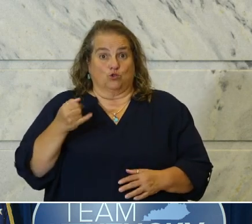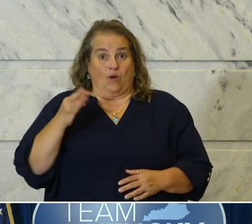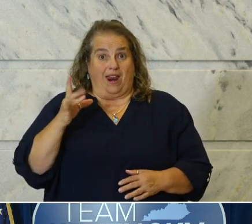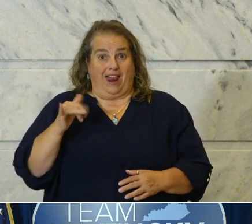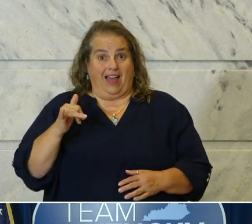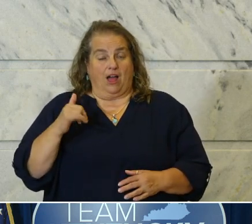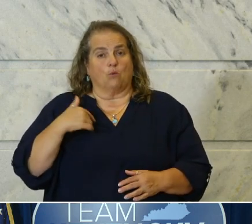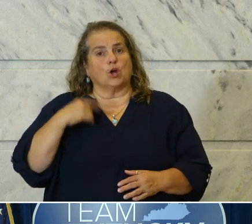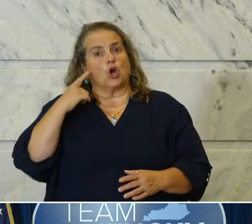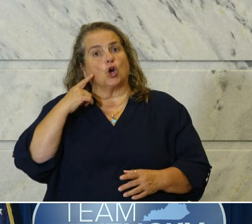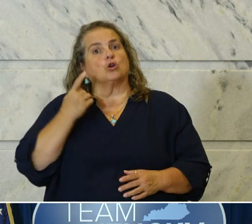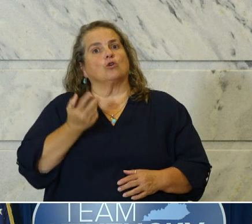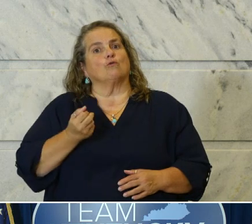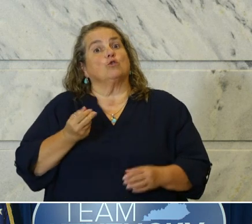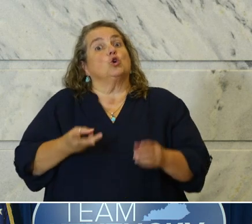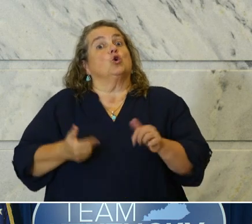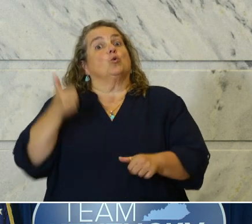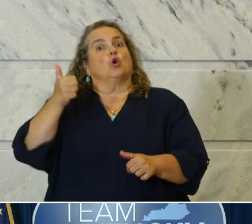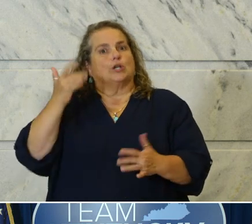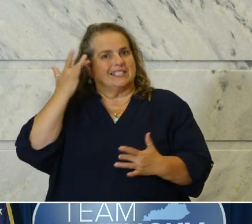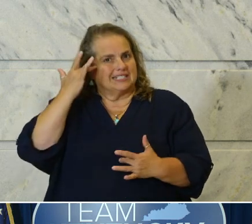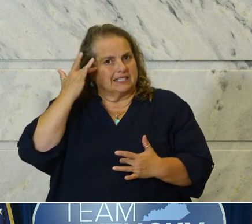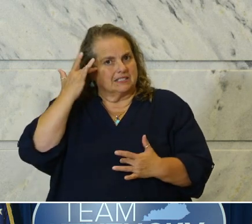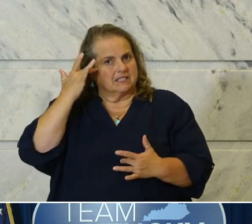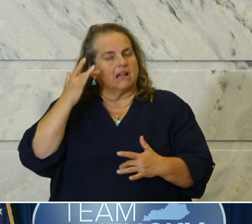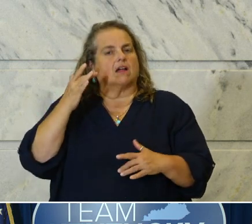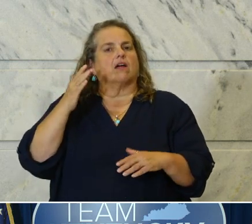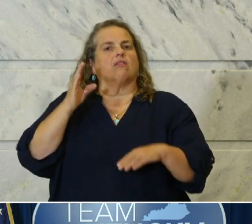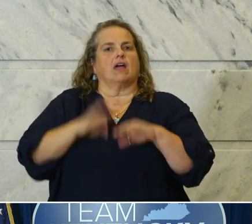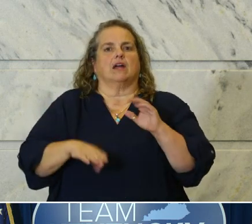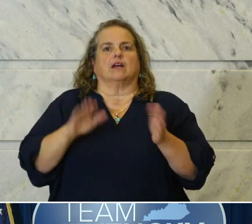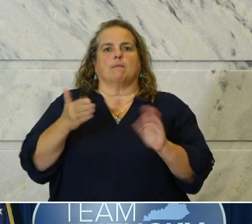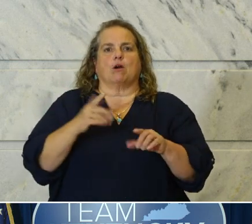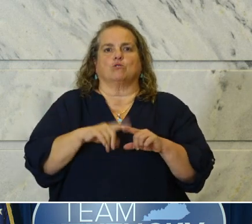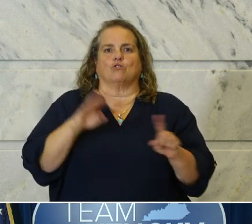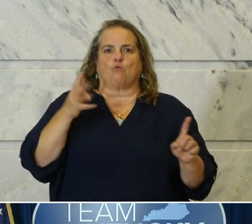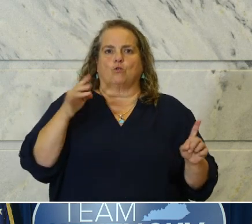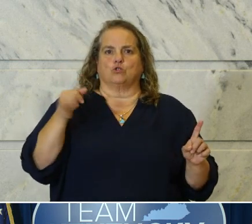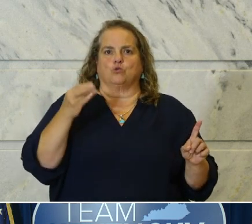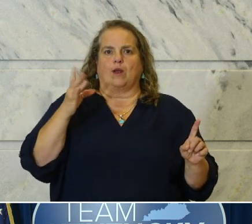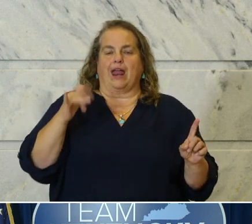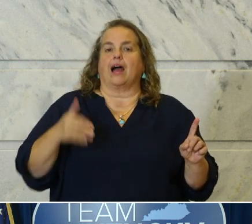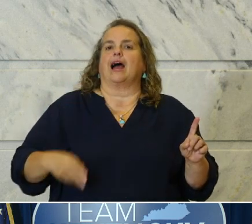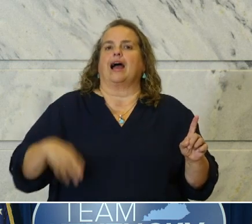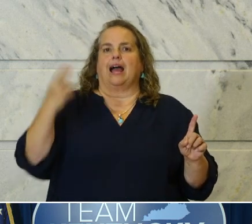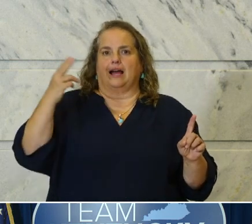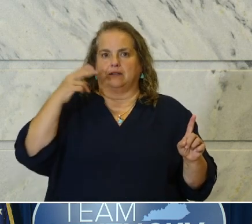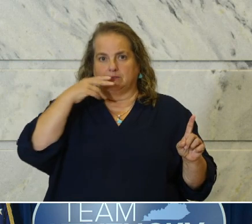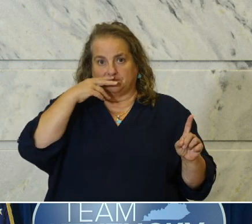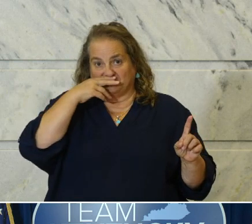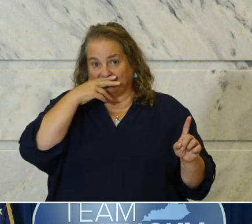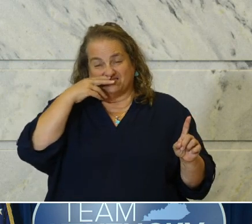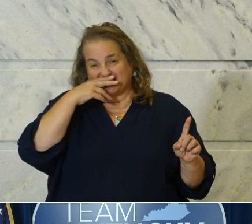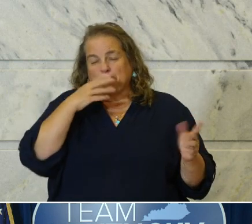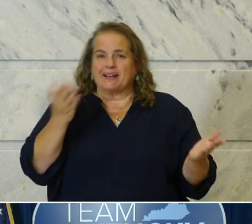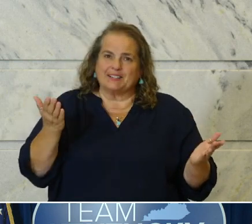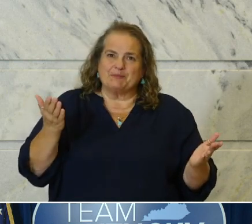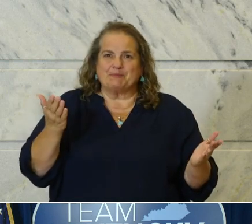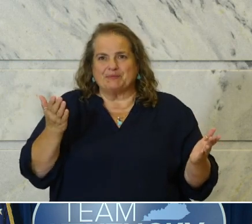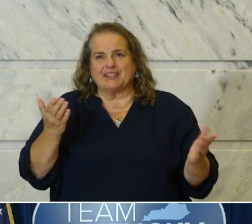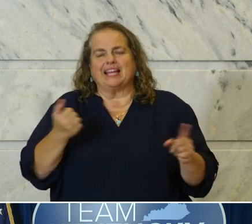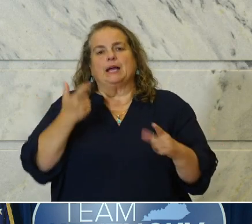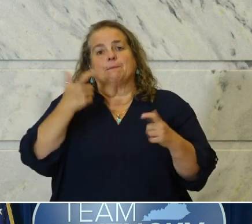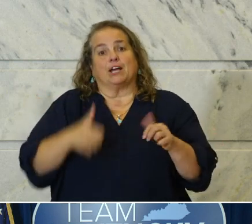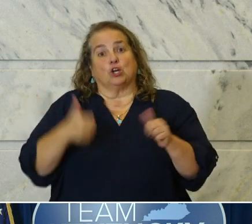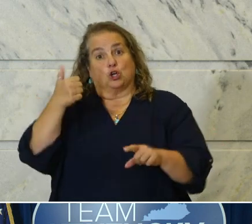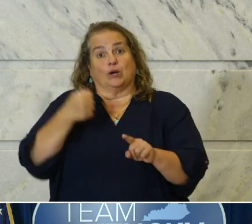fewer big Labor Day gatherings or Derby gatherings. We do think it'll have an impact, but I think the bigger